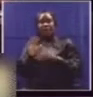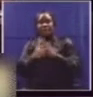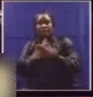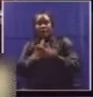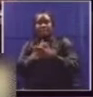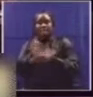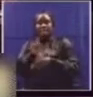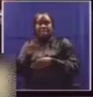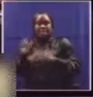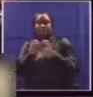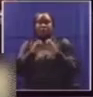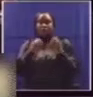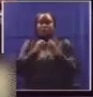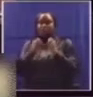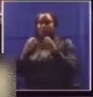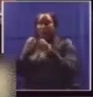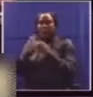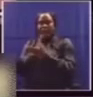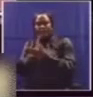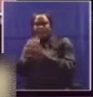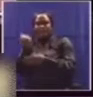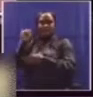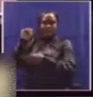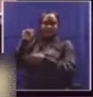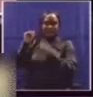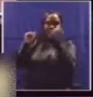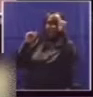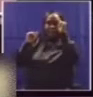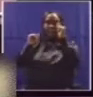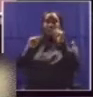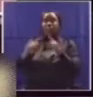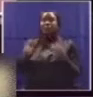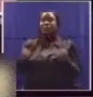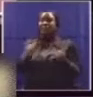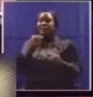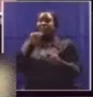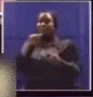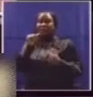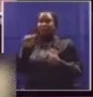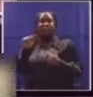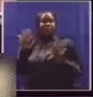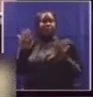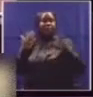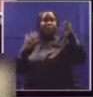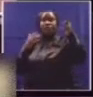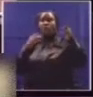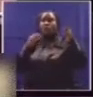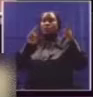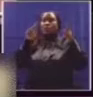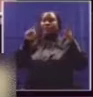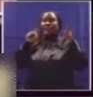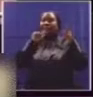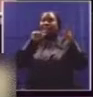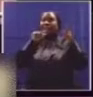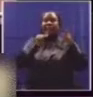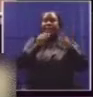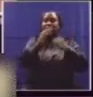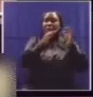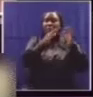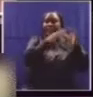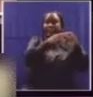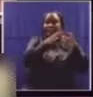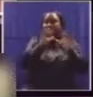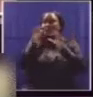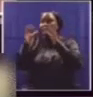of medical practitioners opposing. But today, it doesn't matter which government is in power in the UK, whether it's the Conservative Party or the Labour